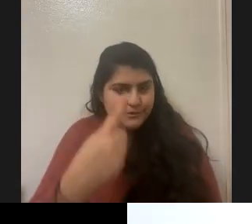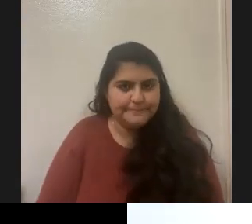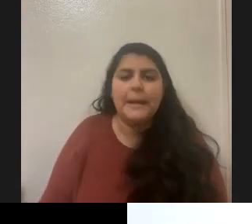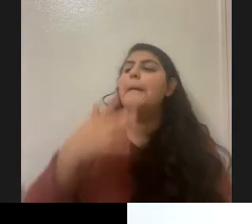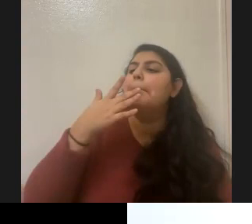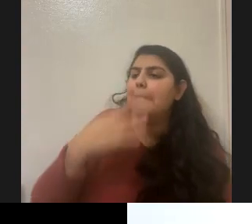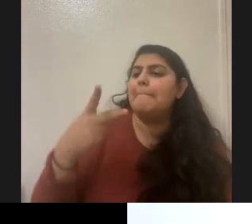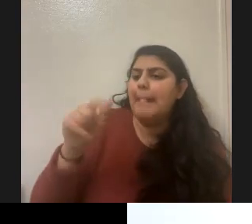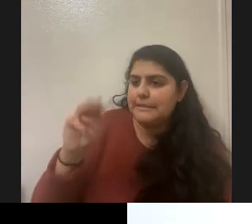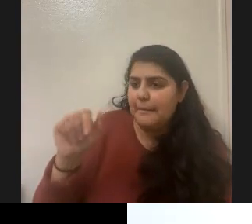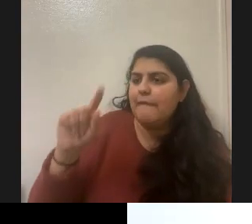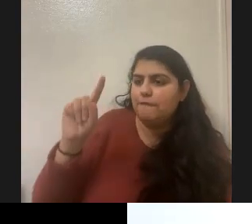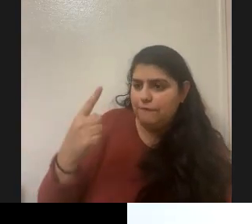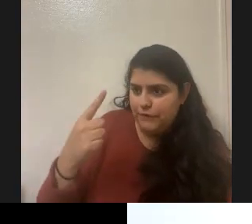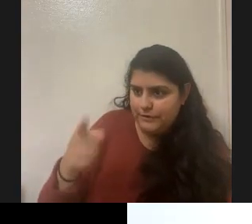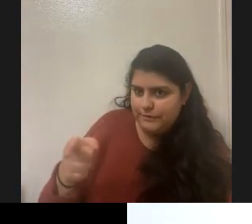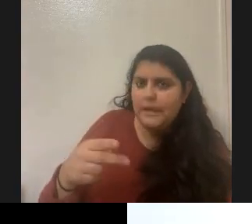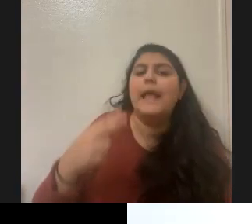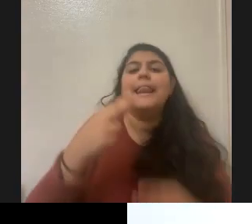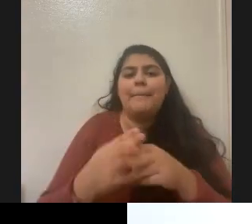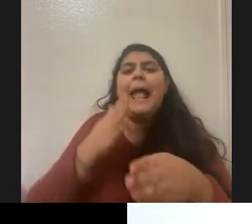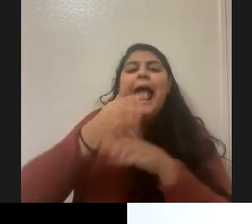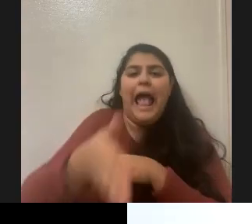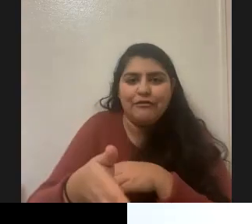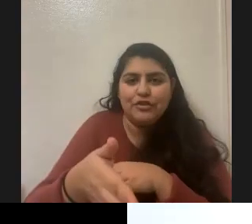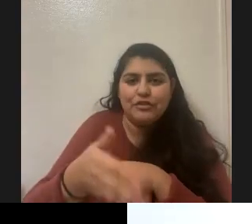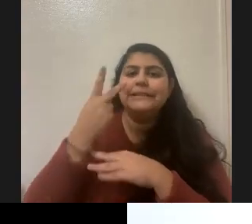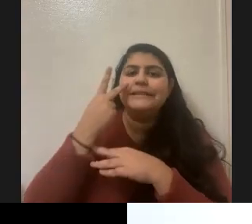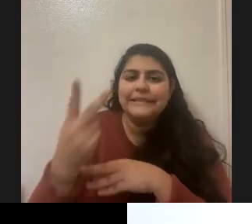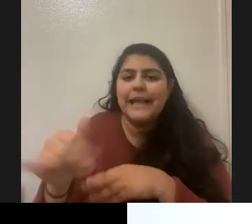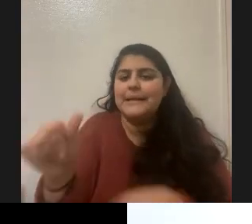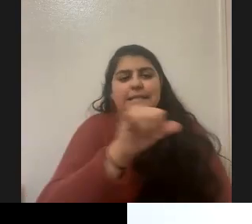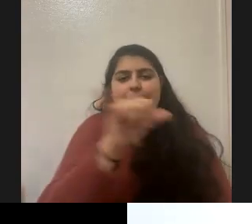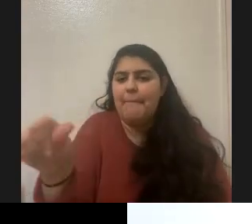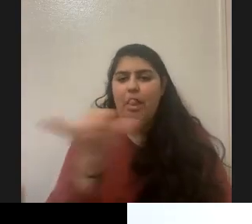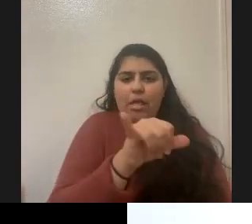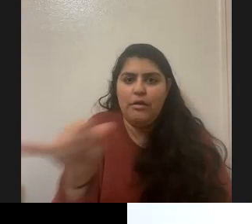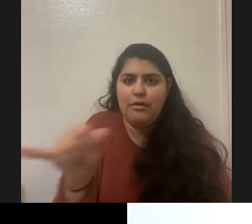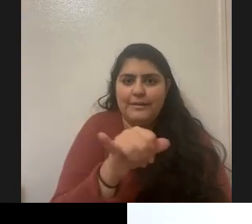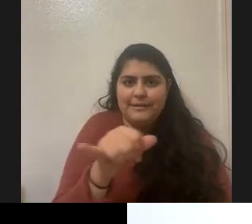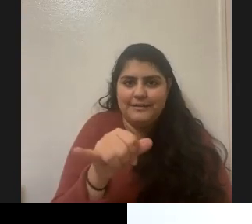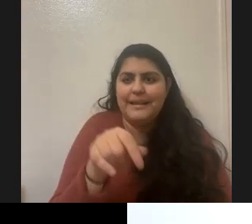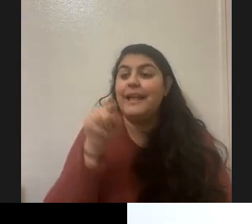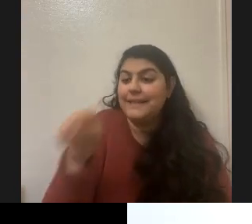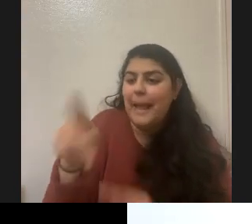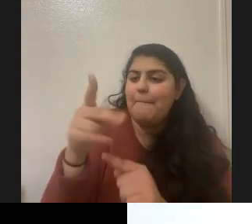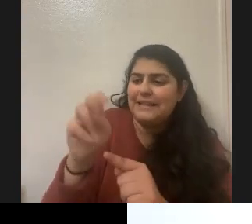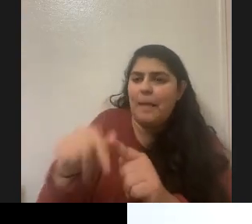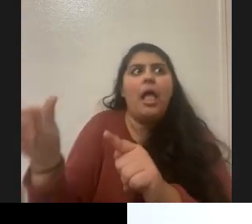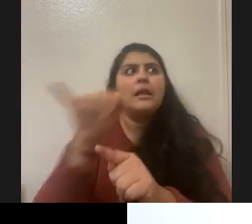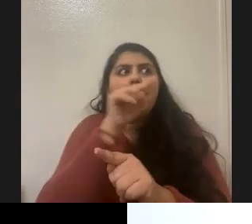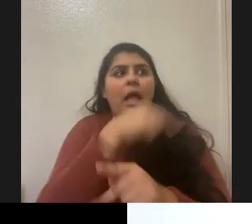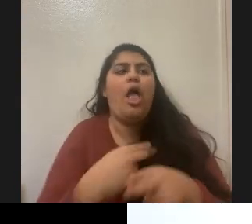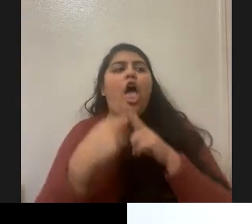came And first, and then physics we class. named it after seeing similar things. We were like, this is just like this. Pretty